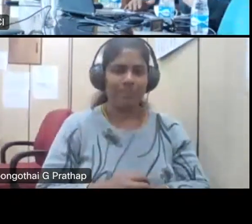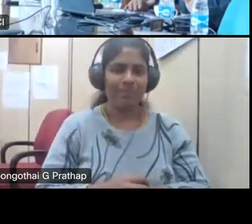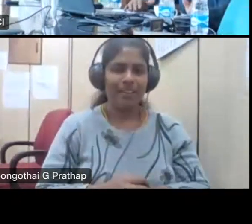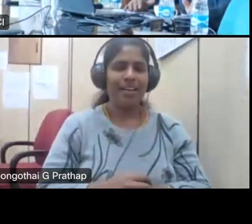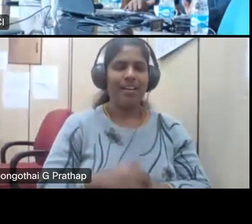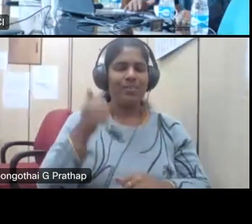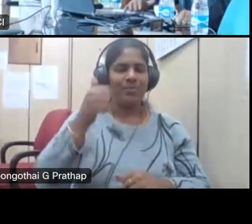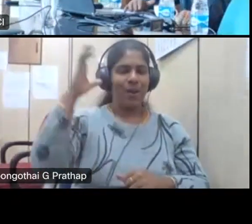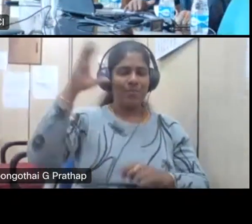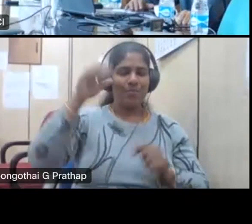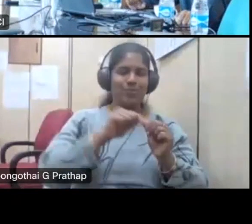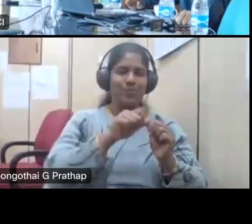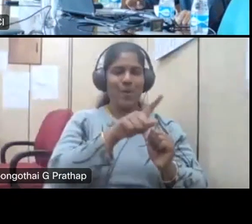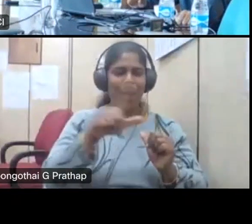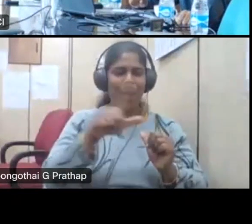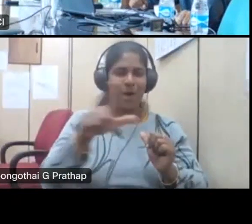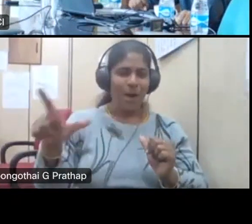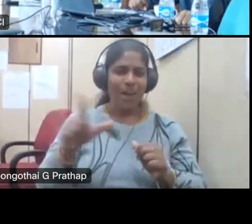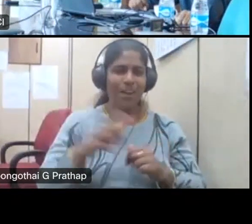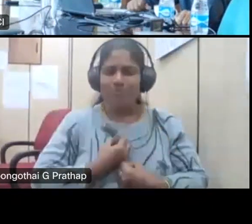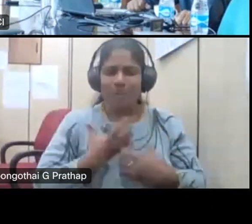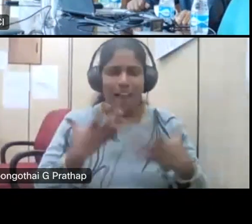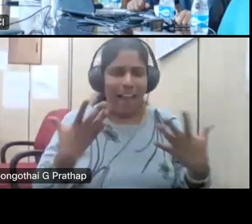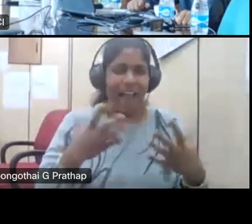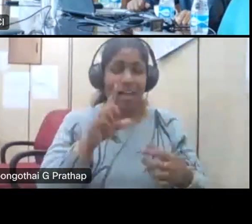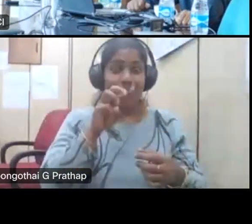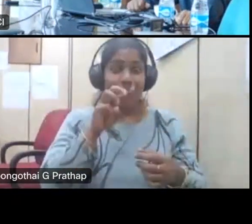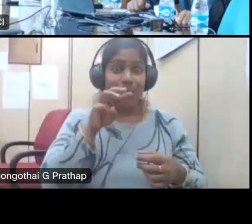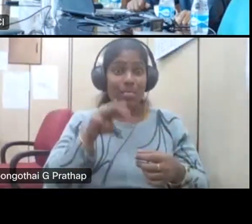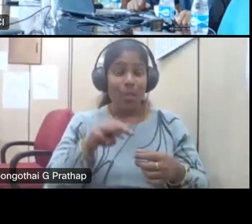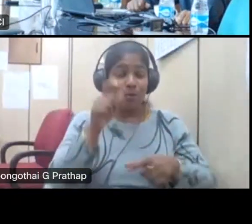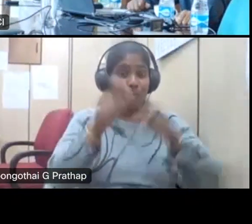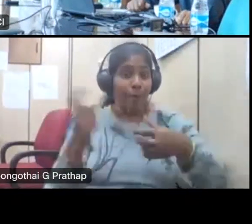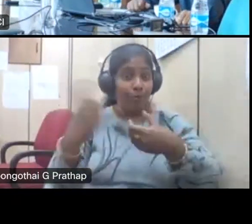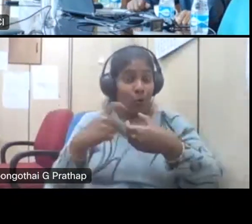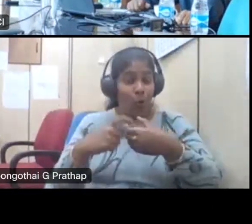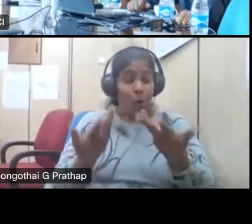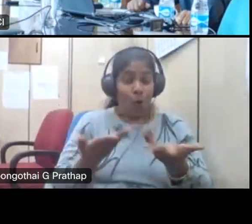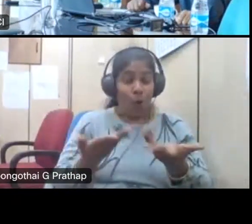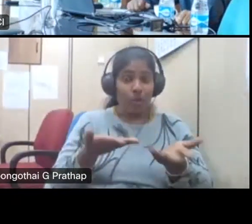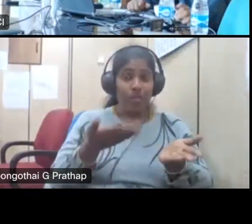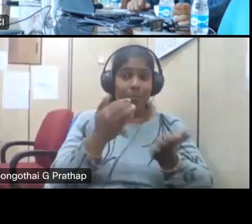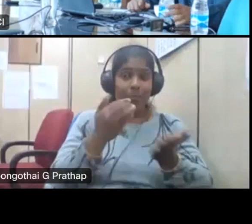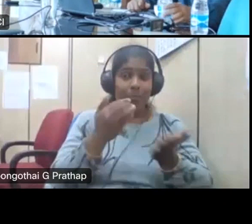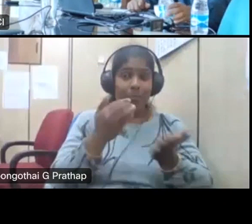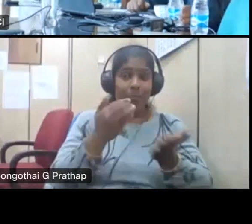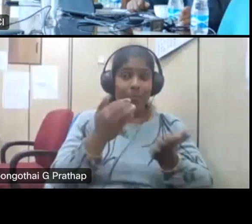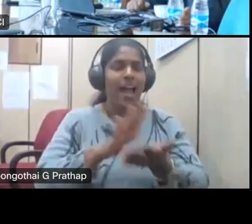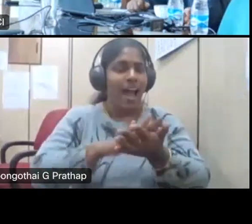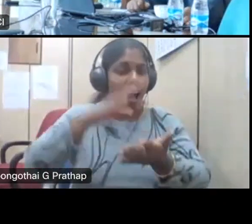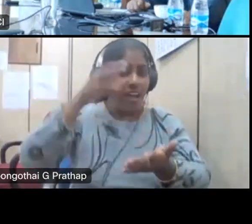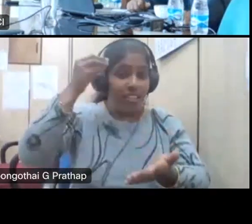everyone. I'm so excited to see over 1,000 people just watching this show and learning